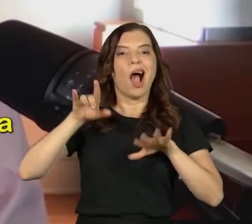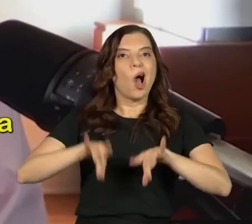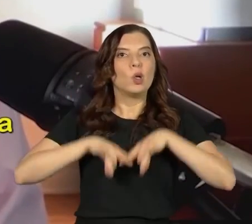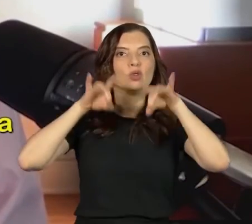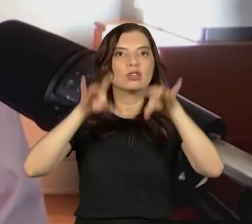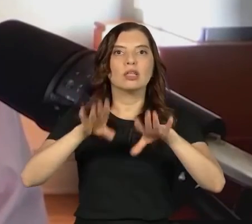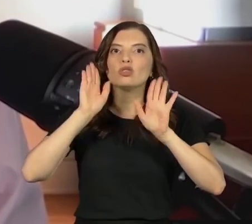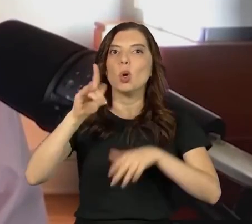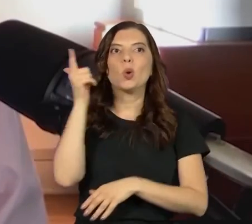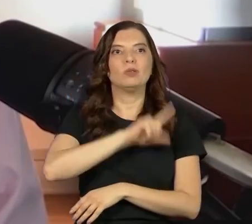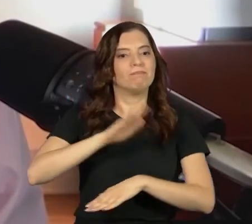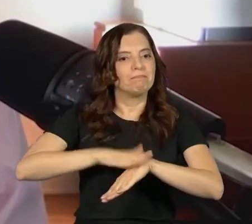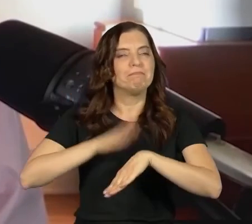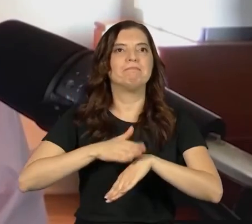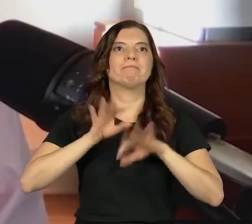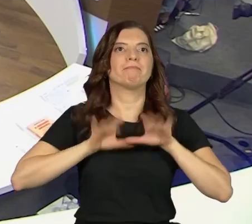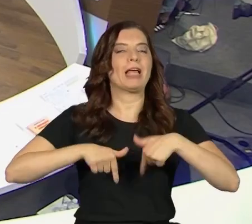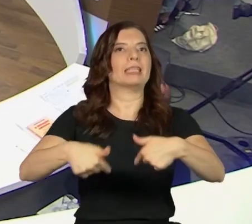like they're going to do it,